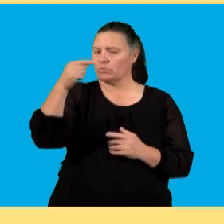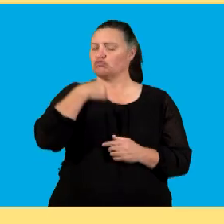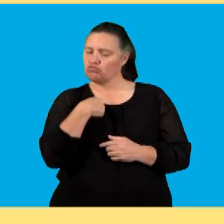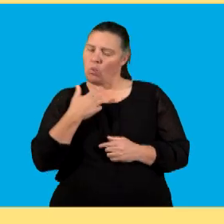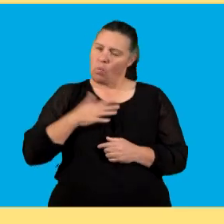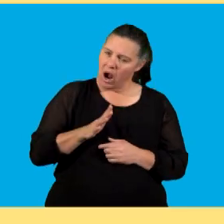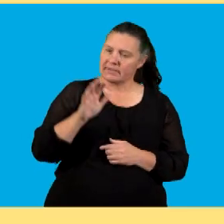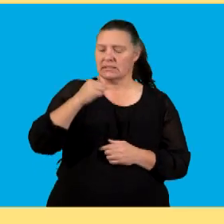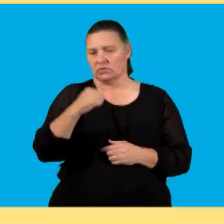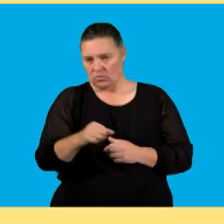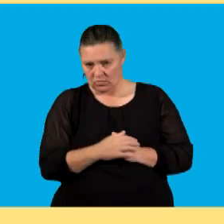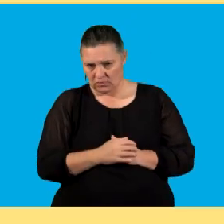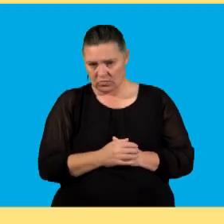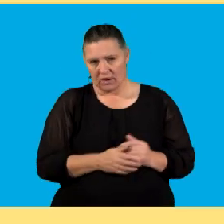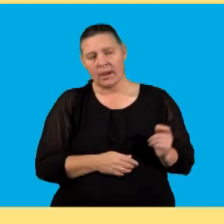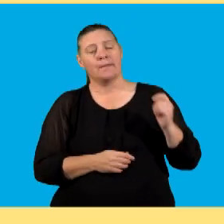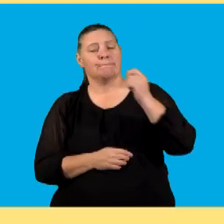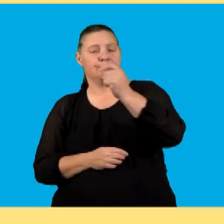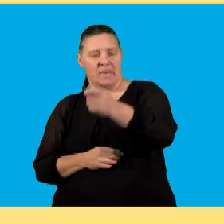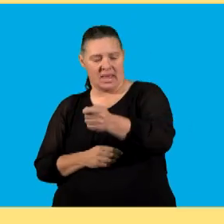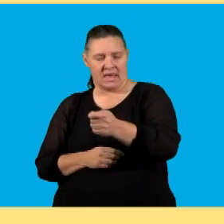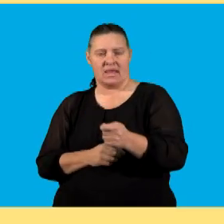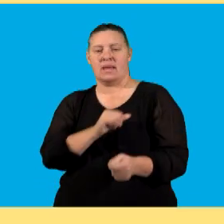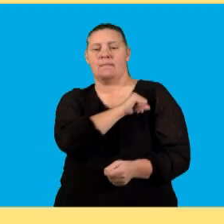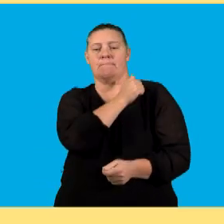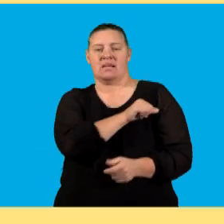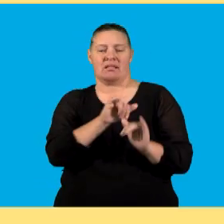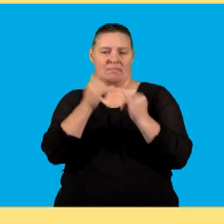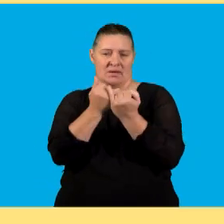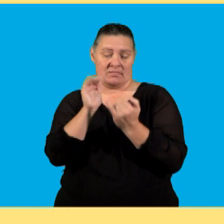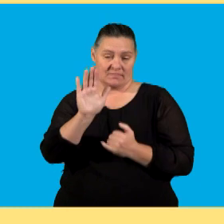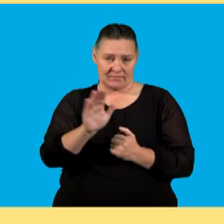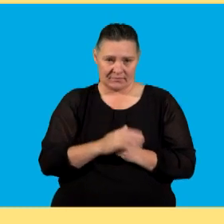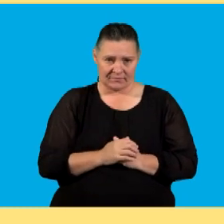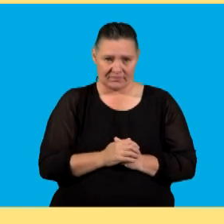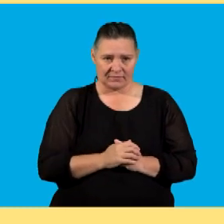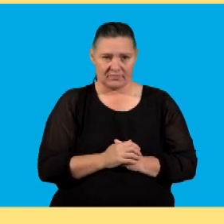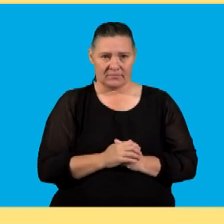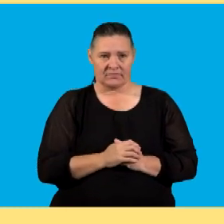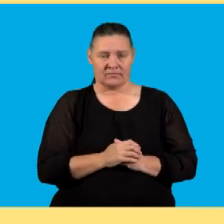optional contribution that is paid over to a medical aid fund.